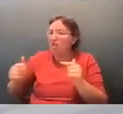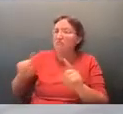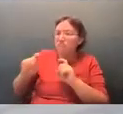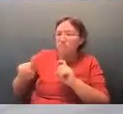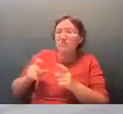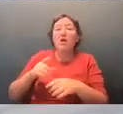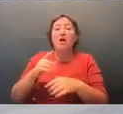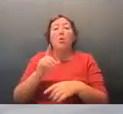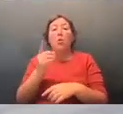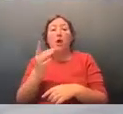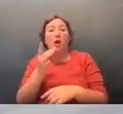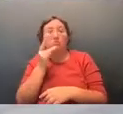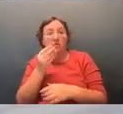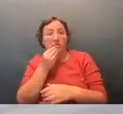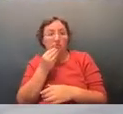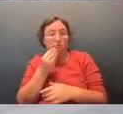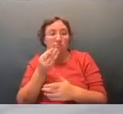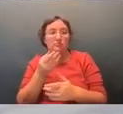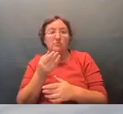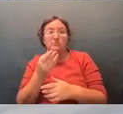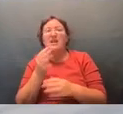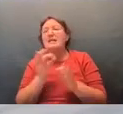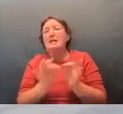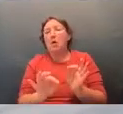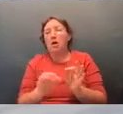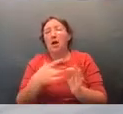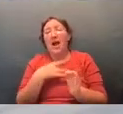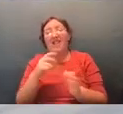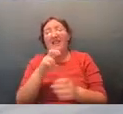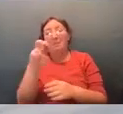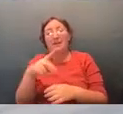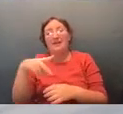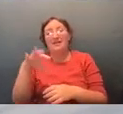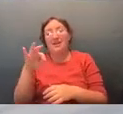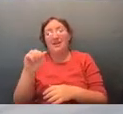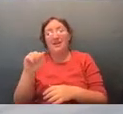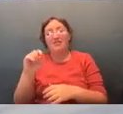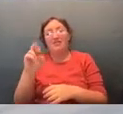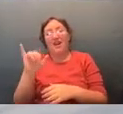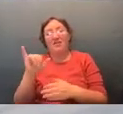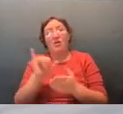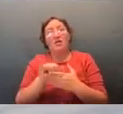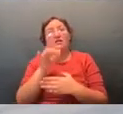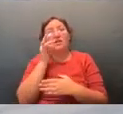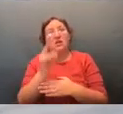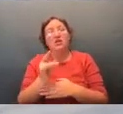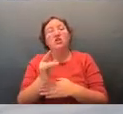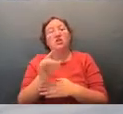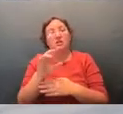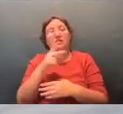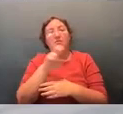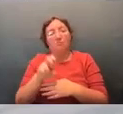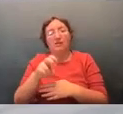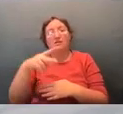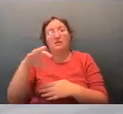eating in Lone Pine. I'm gonna be real simple. I like the Pizza Factory, great little place. There are a bunch of locals there. And then the Mount